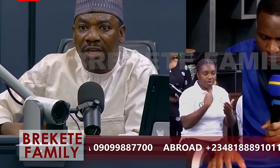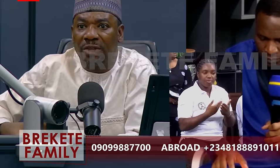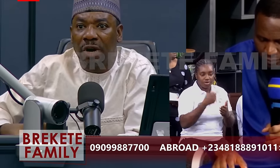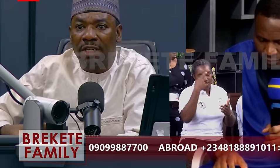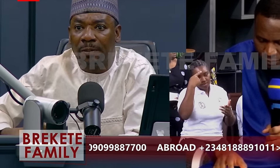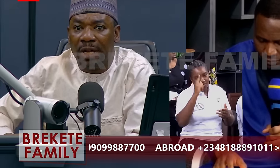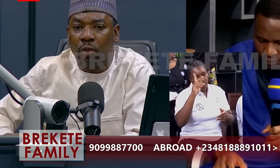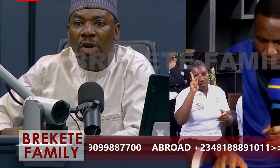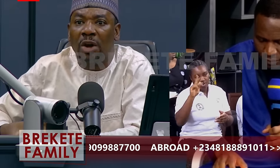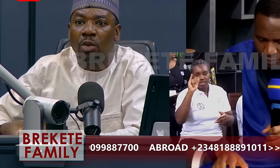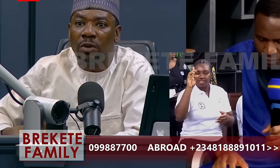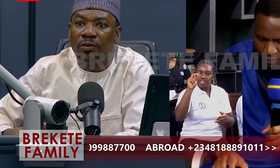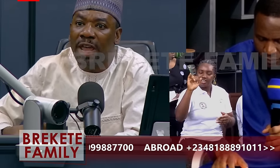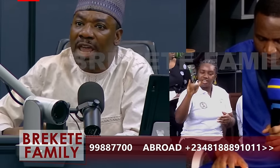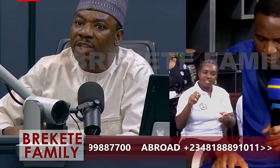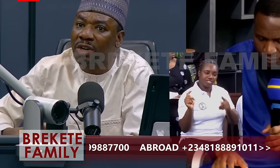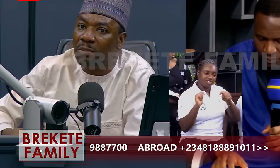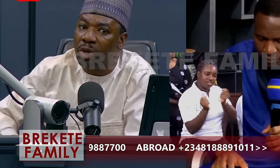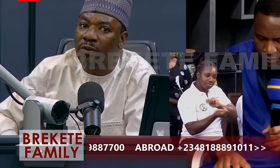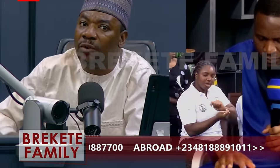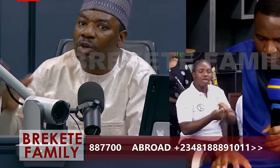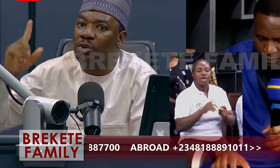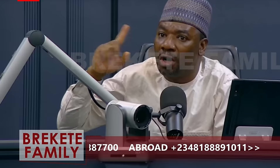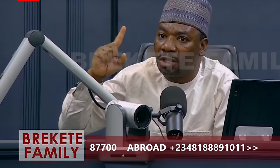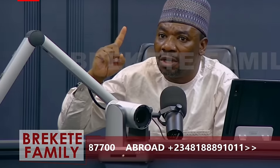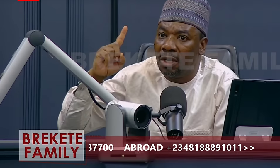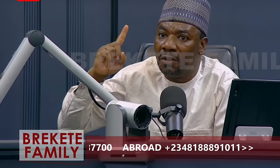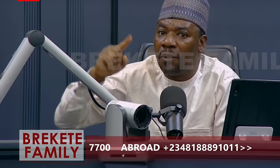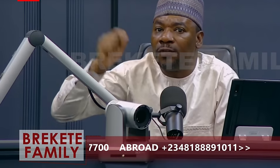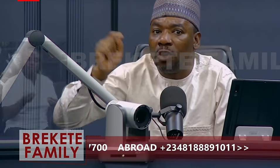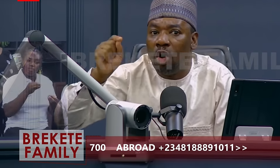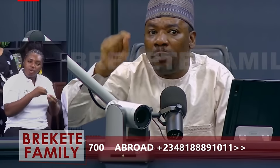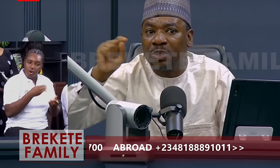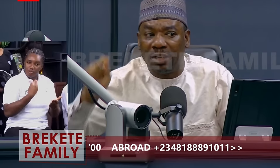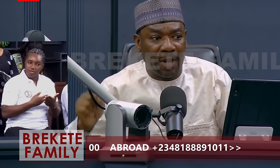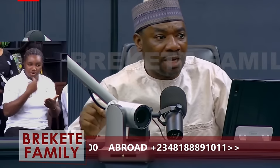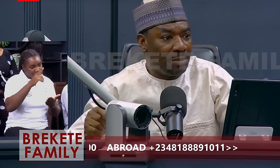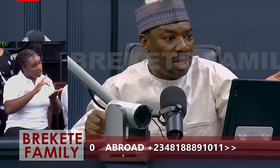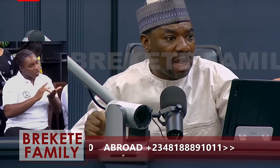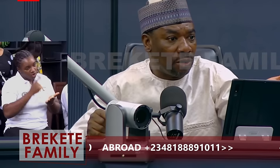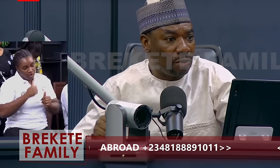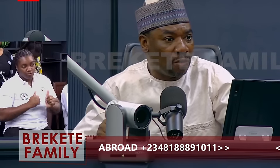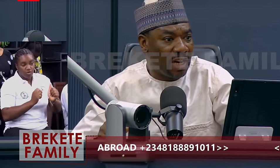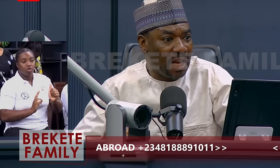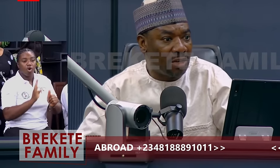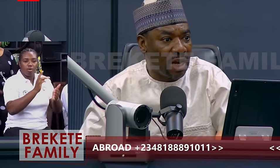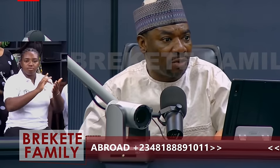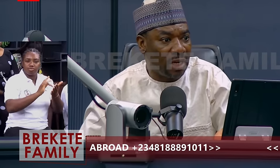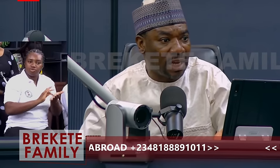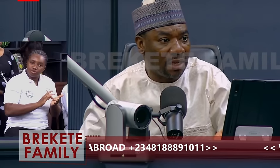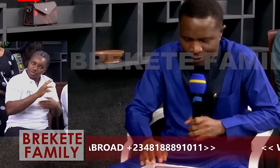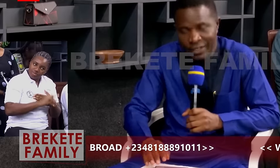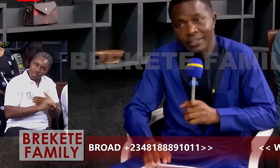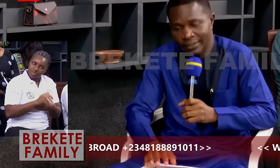kidney transplant, una go look for extra money for drugs, for follow-up treatment. I don't know whether they talk and well,